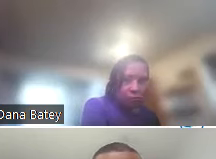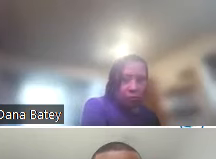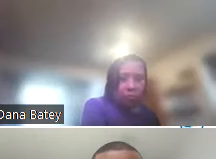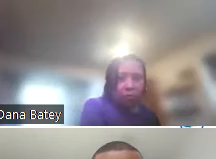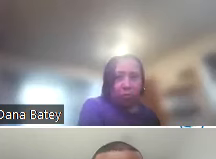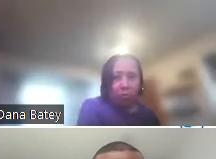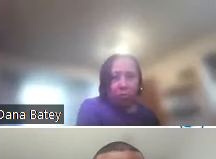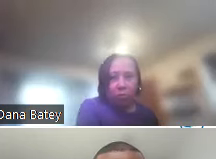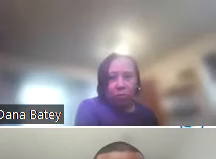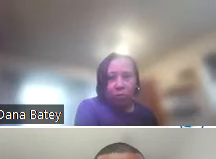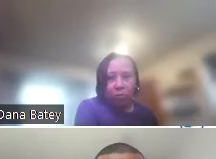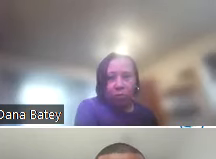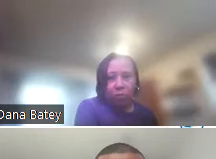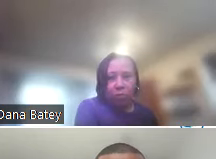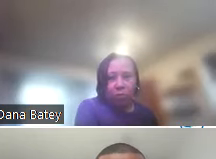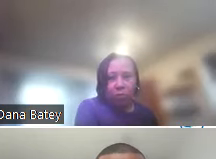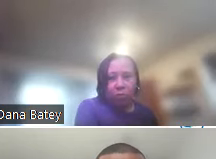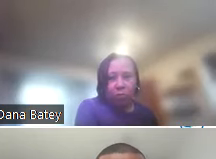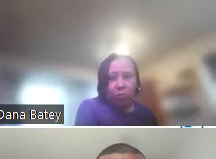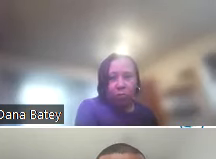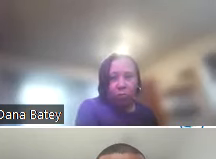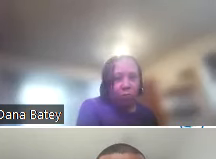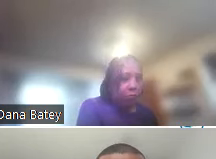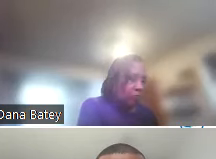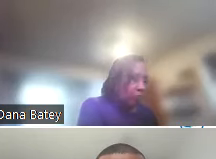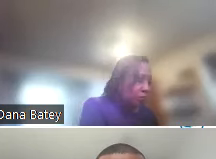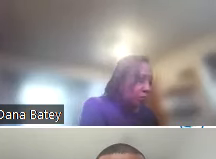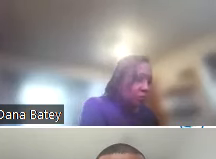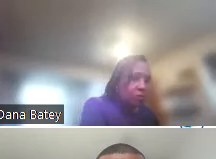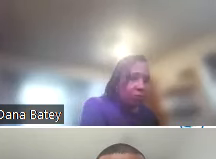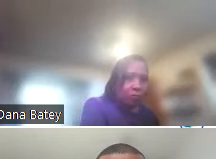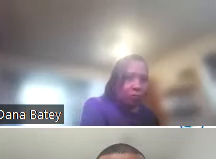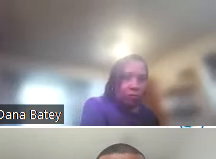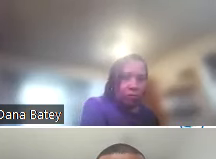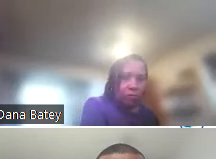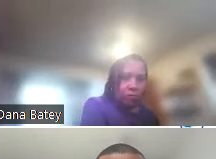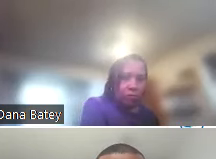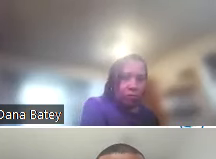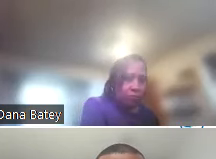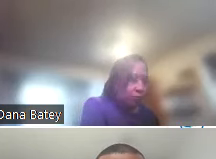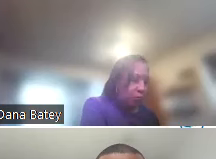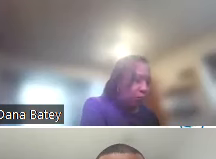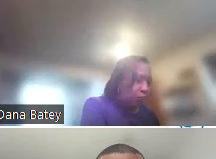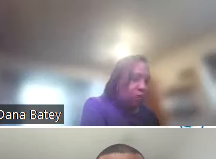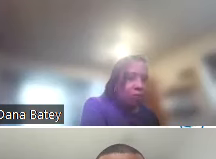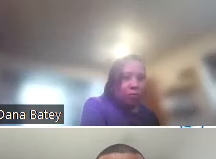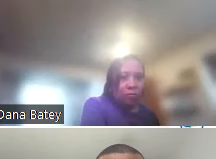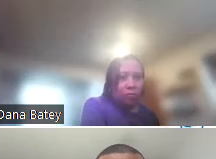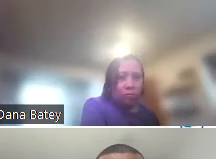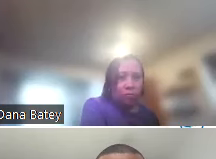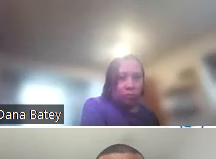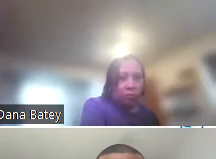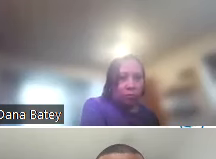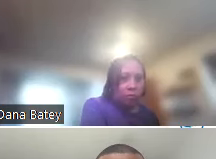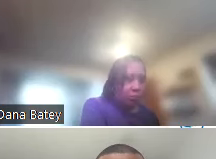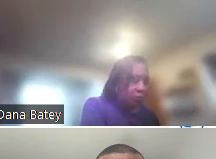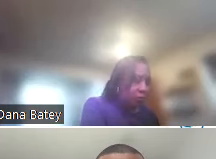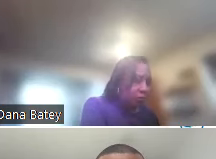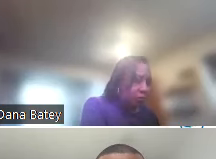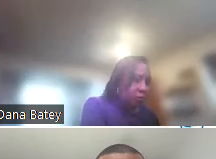like heart disease or hypertension that might be affecting us at a population level, there's also social